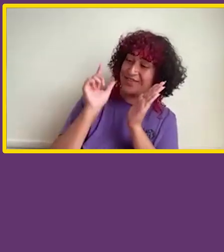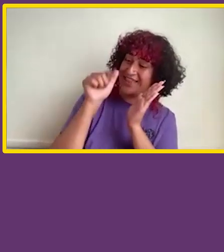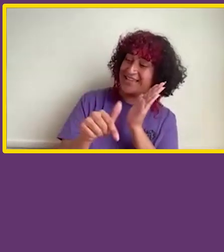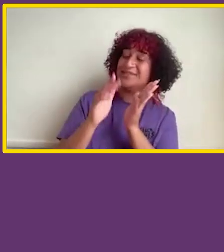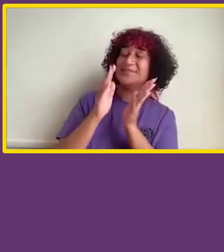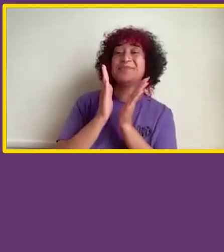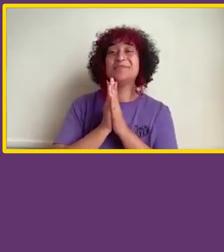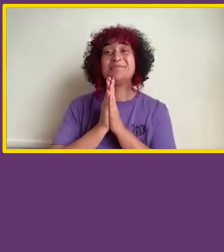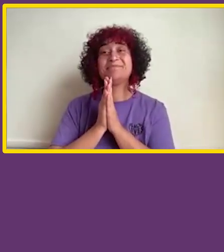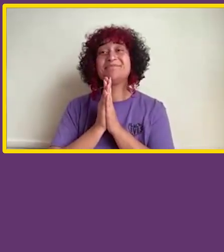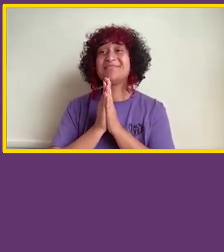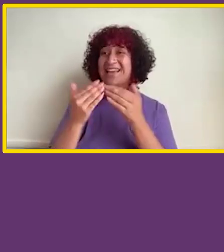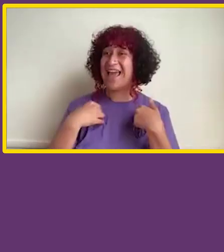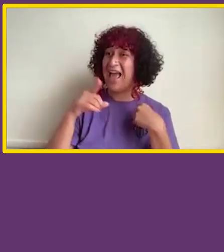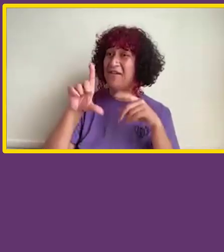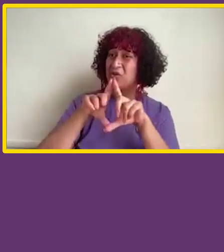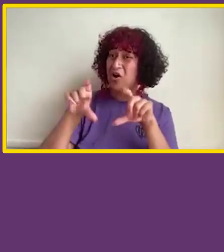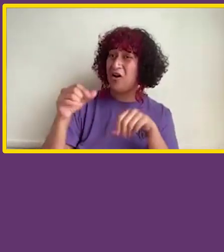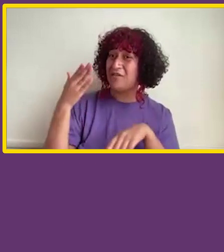I have your card for after this.